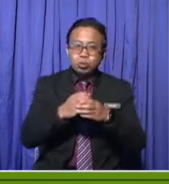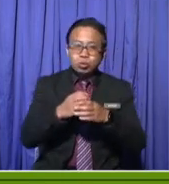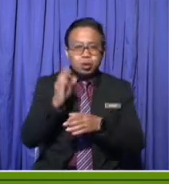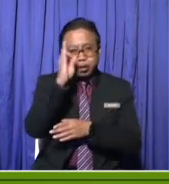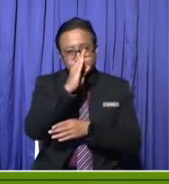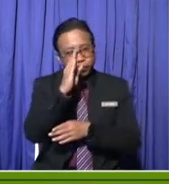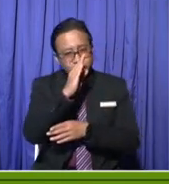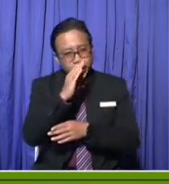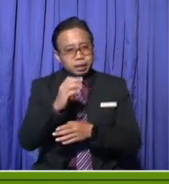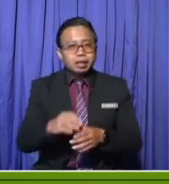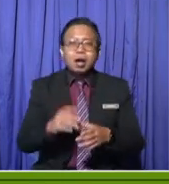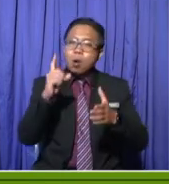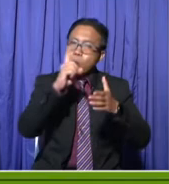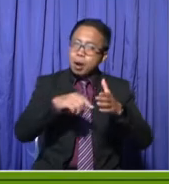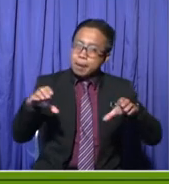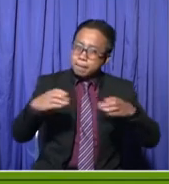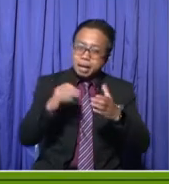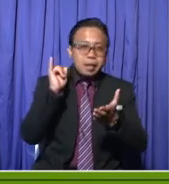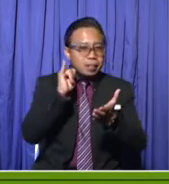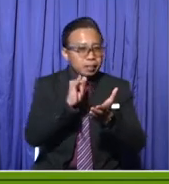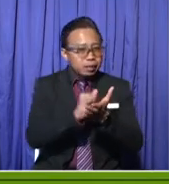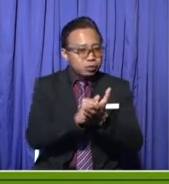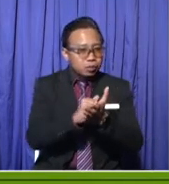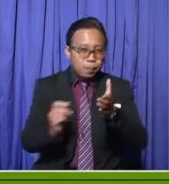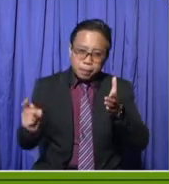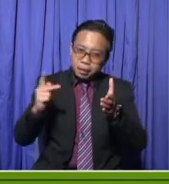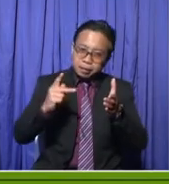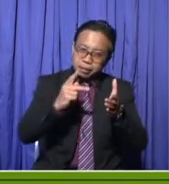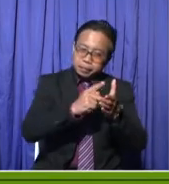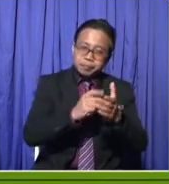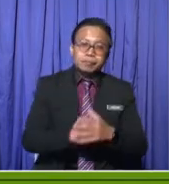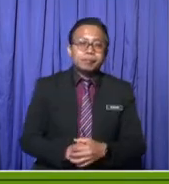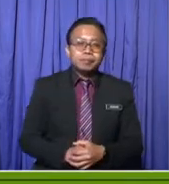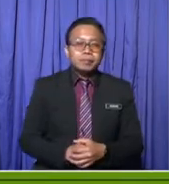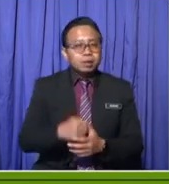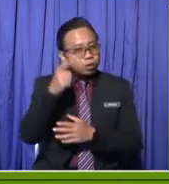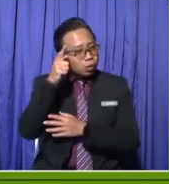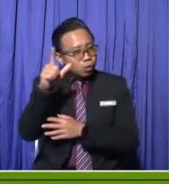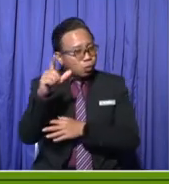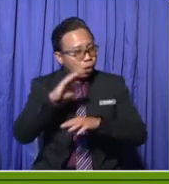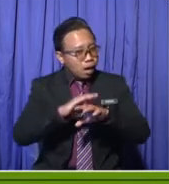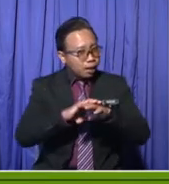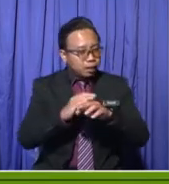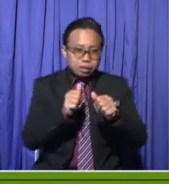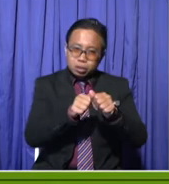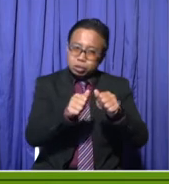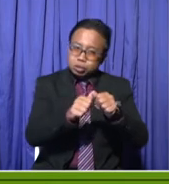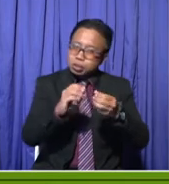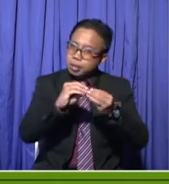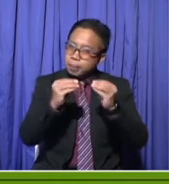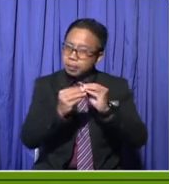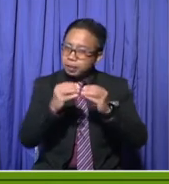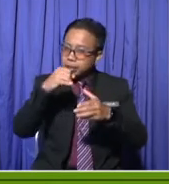find out what made this a pattern. Look at the each number in